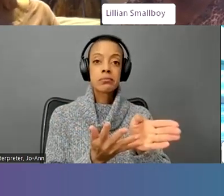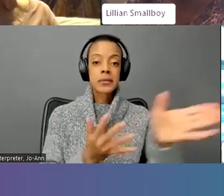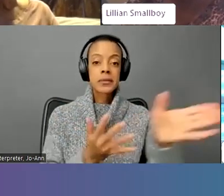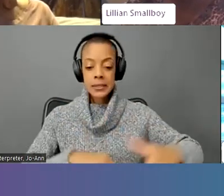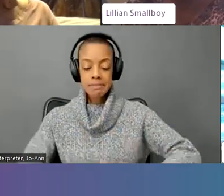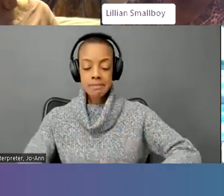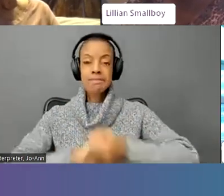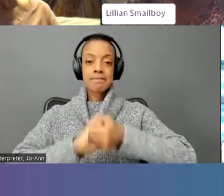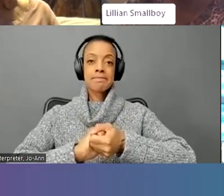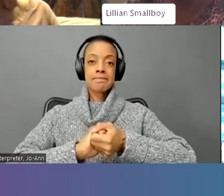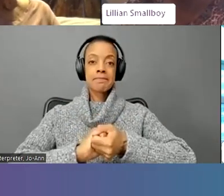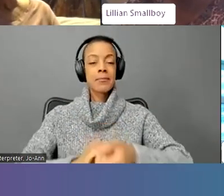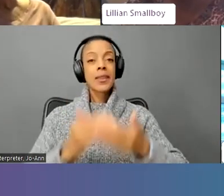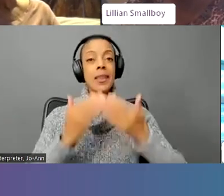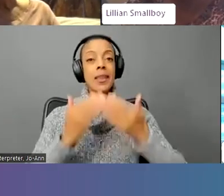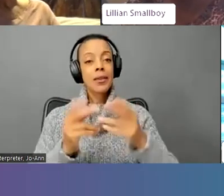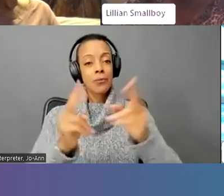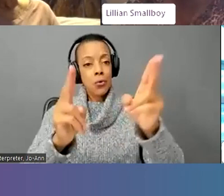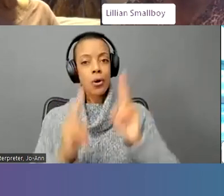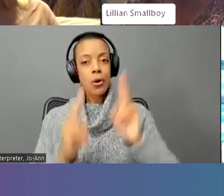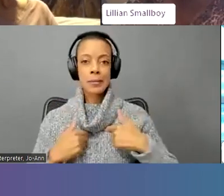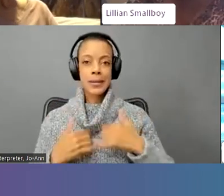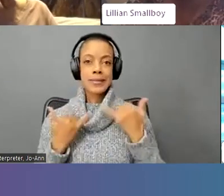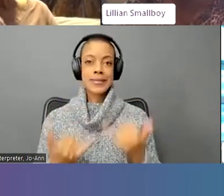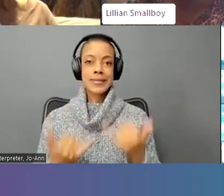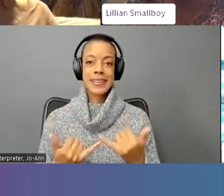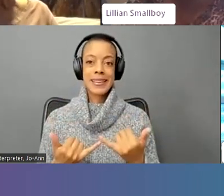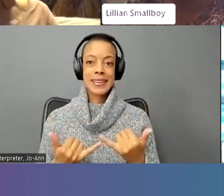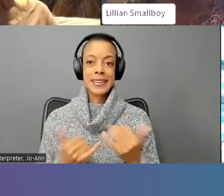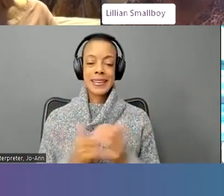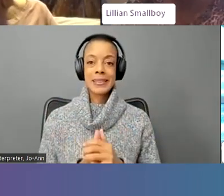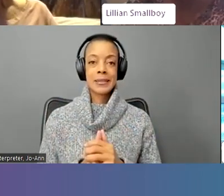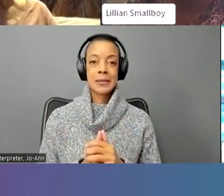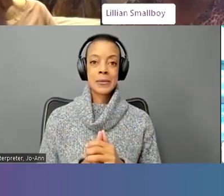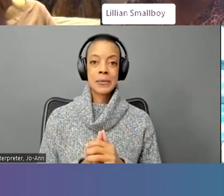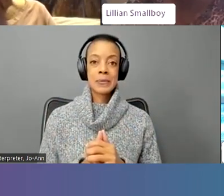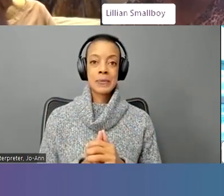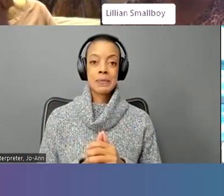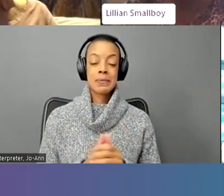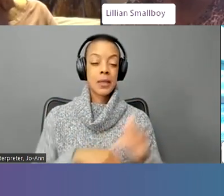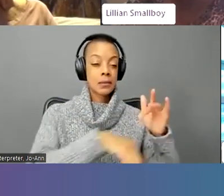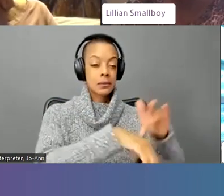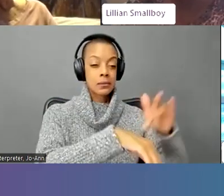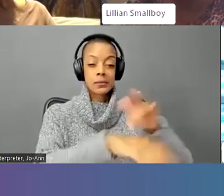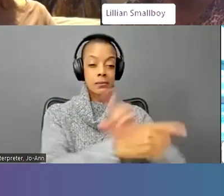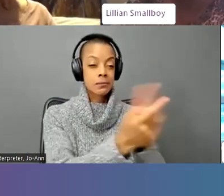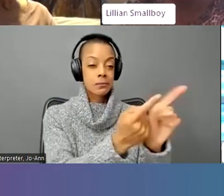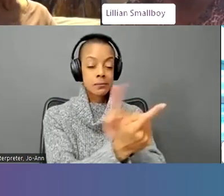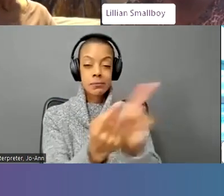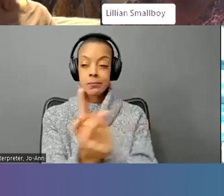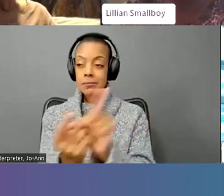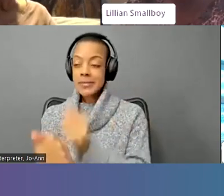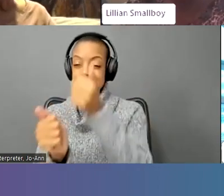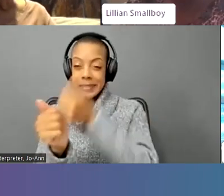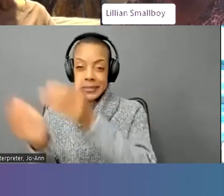you for honoring me today. And they walked around to every individual and they shook their hand and were